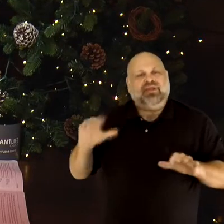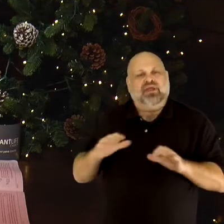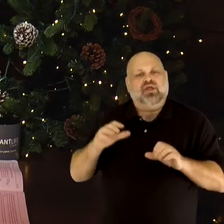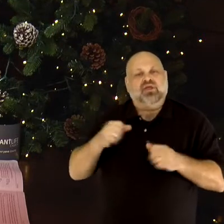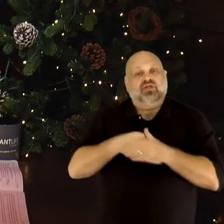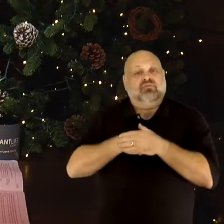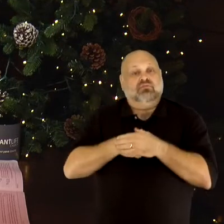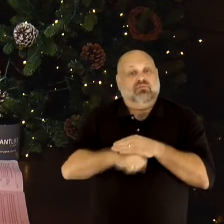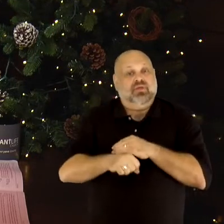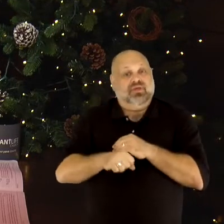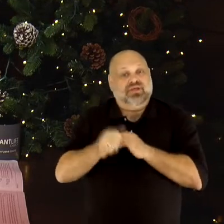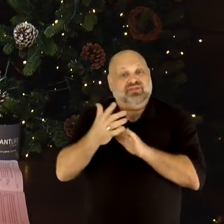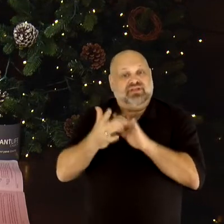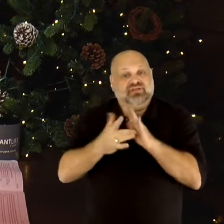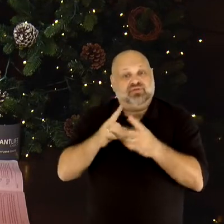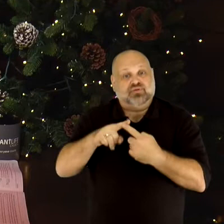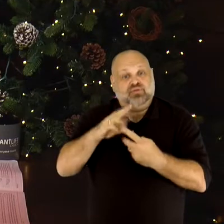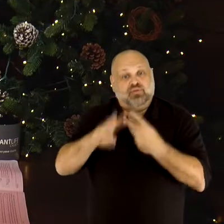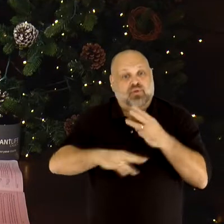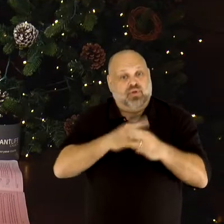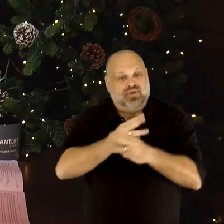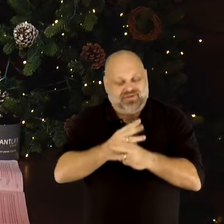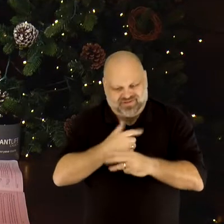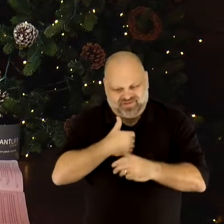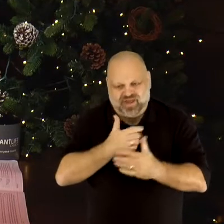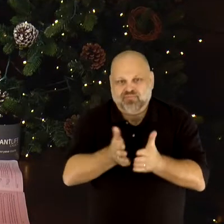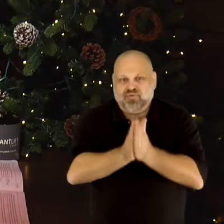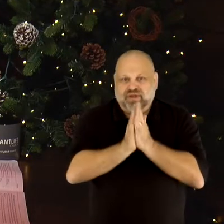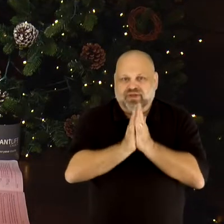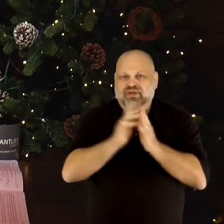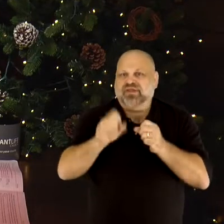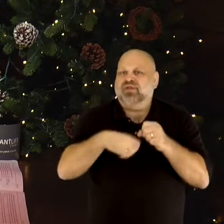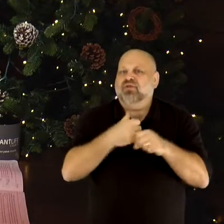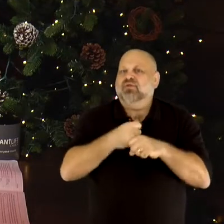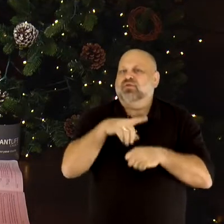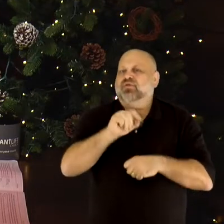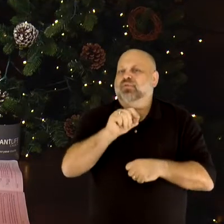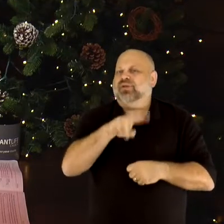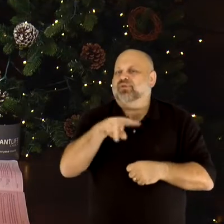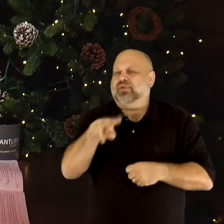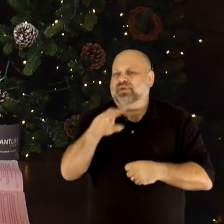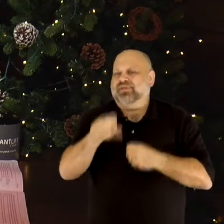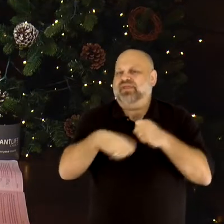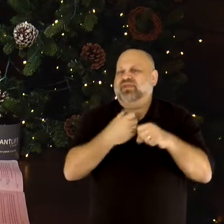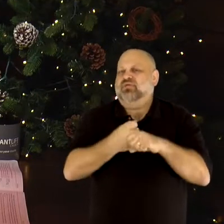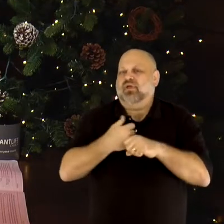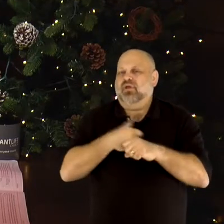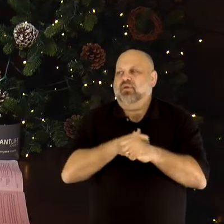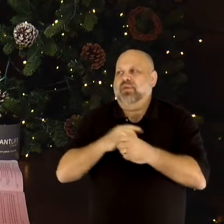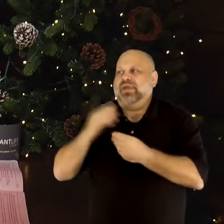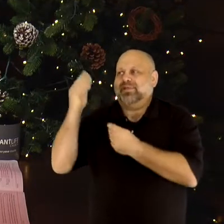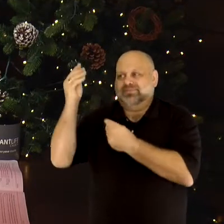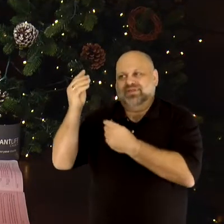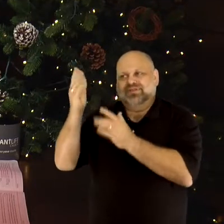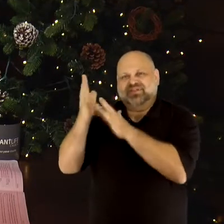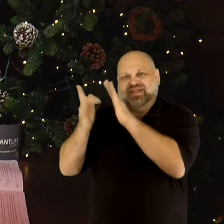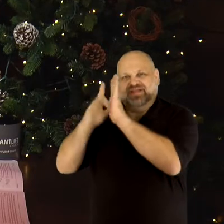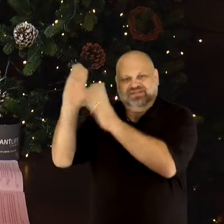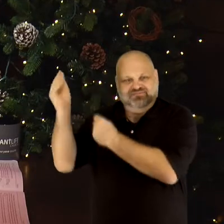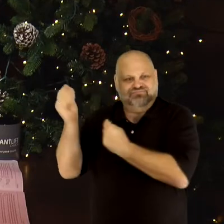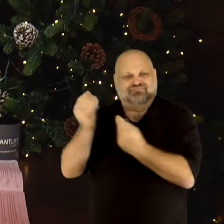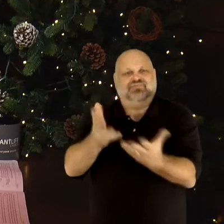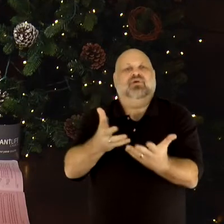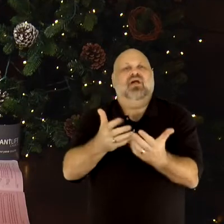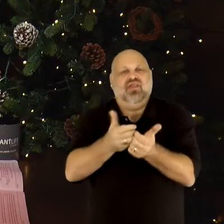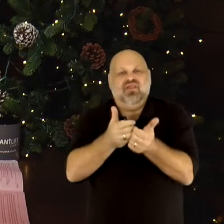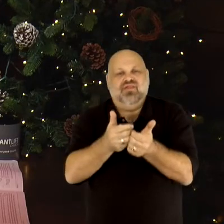Jesus to the world. I'm praying that 2022 will be a year that we deliver Jesus to a lost and hurting